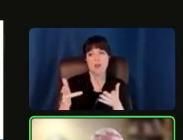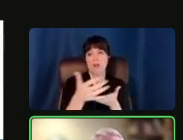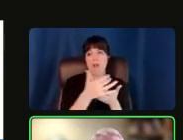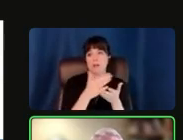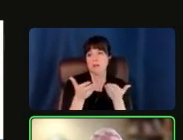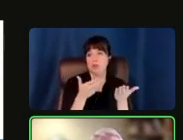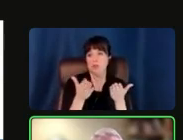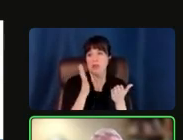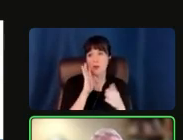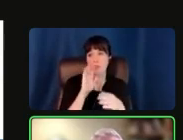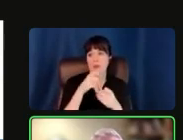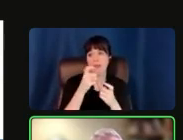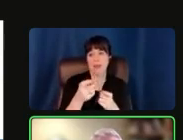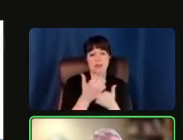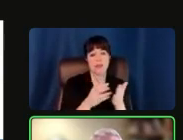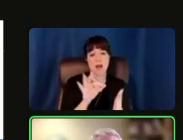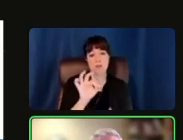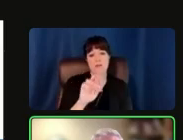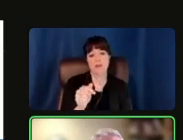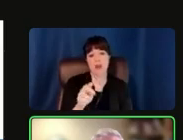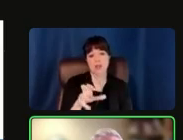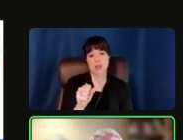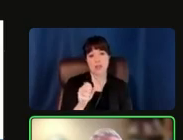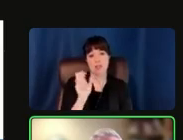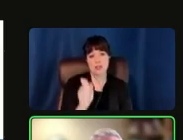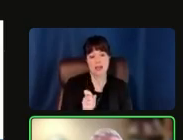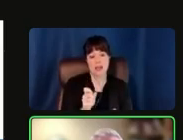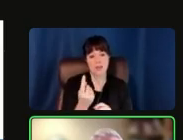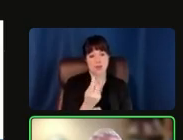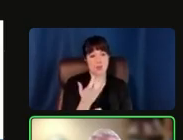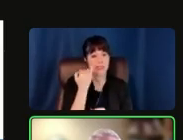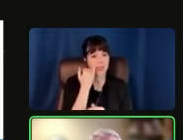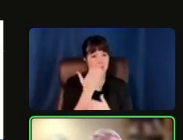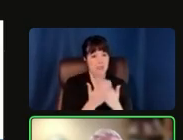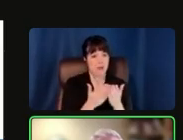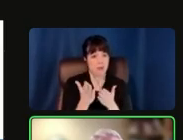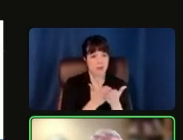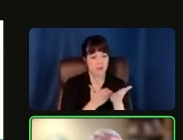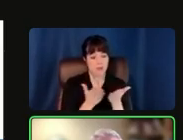which may be exclusive if service areas are allocated. This is